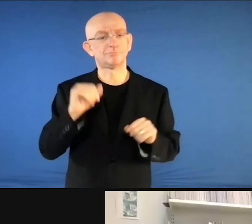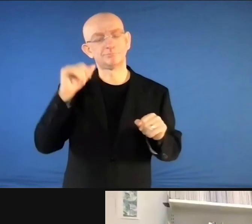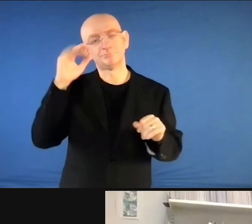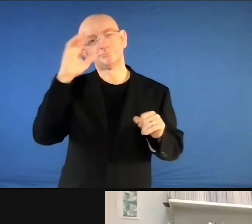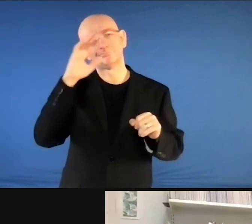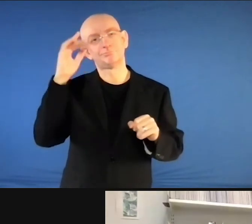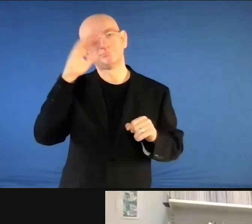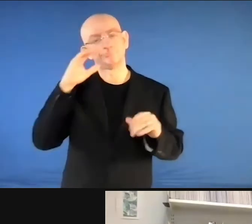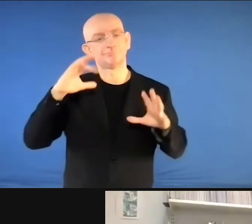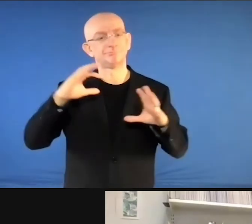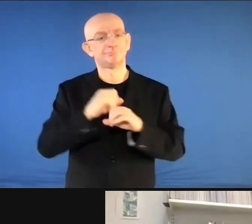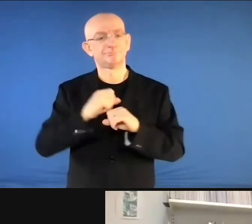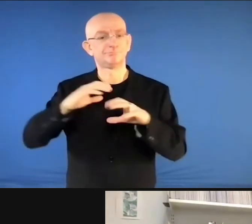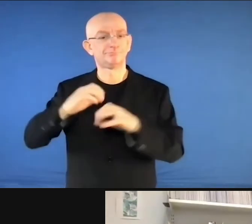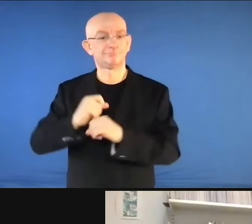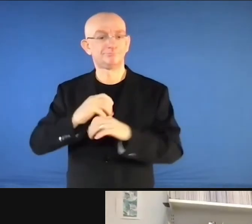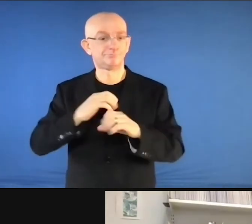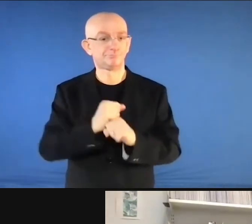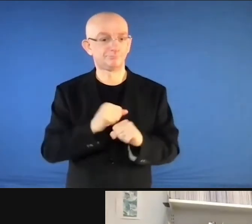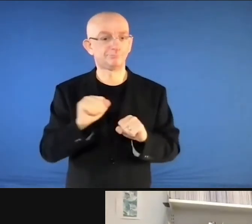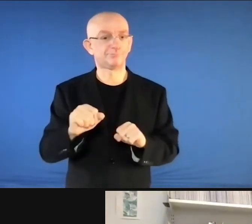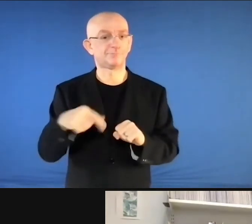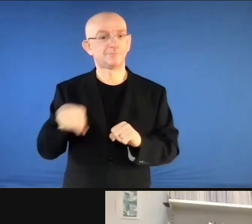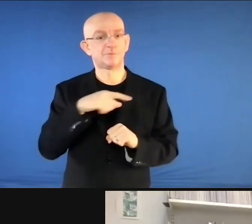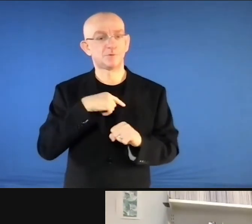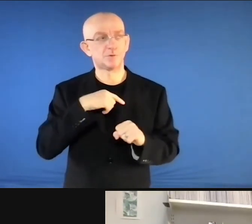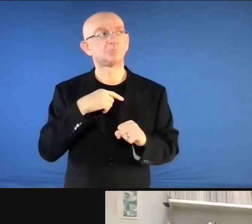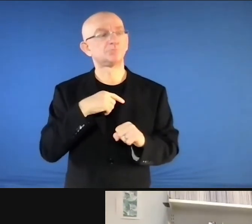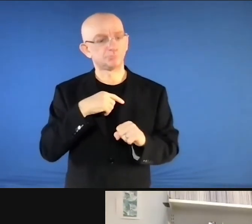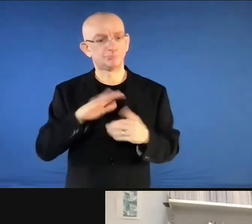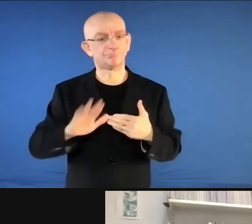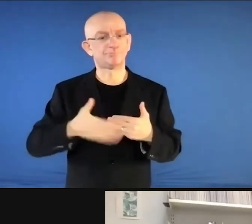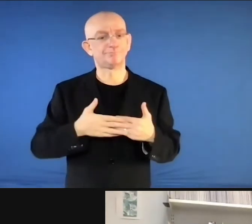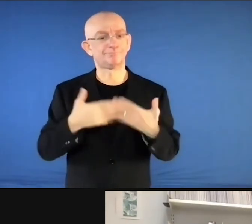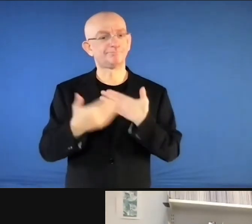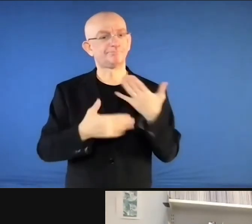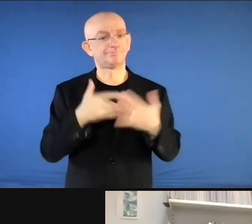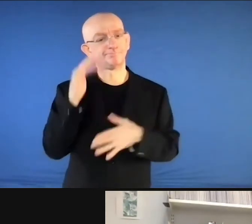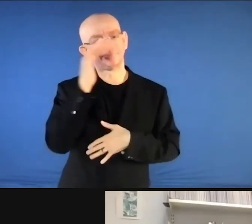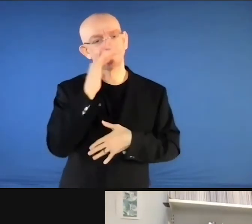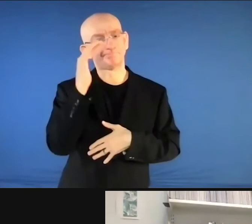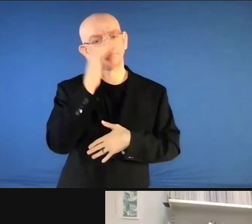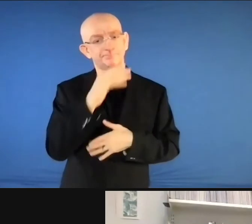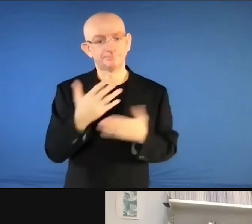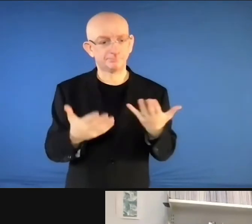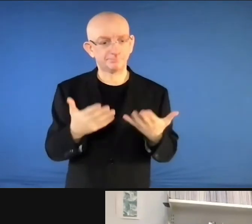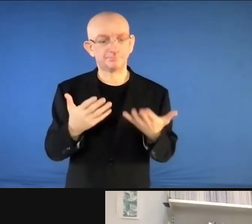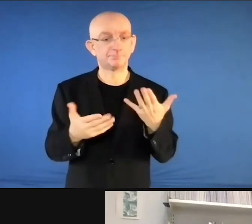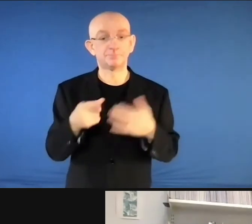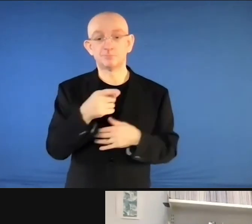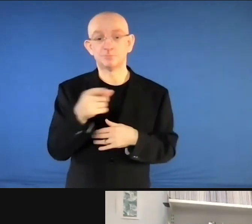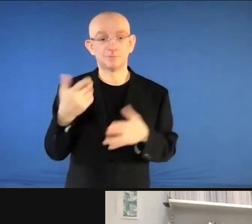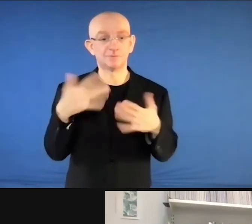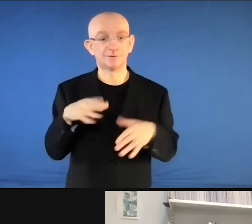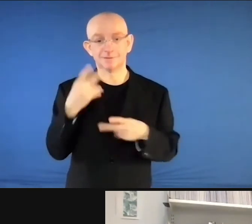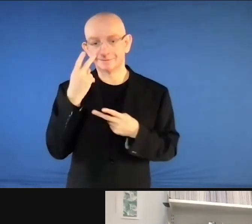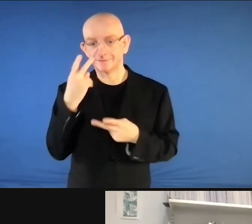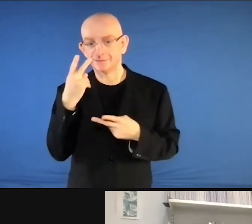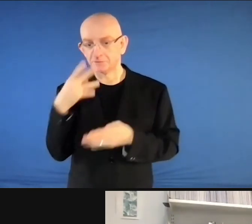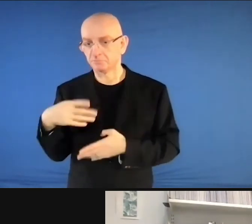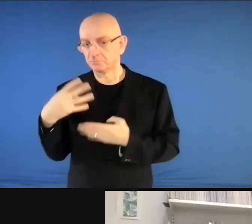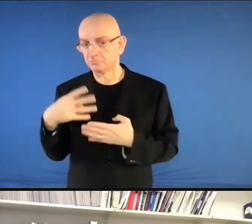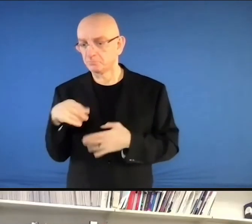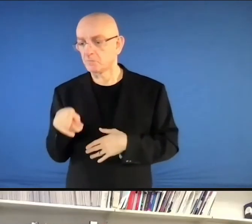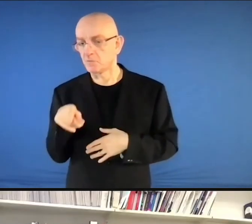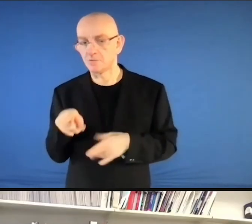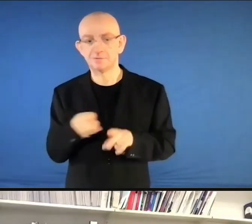us. I know that you've probably been following the chat as well, trying to keep up, as have I. So any last points that